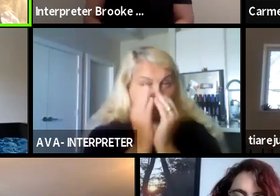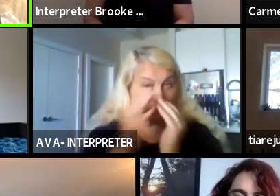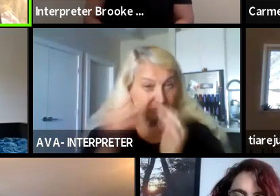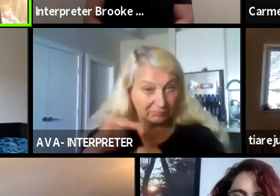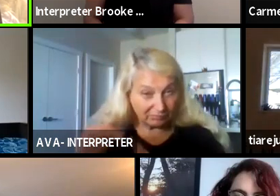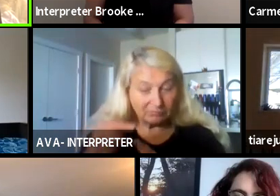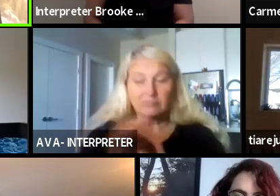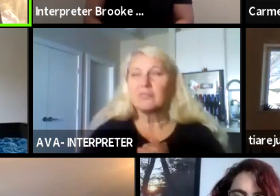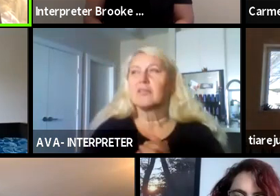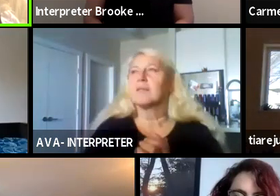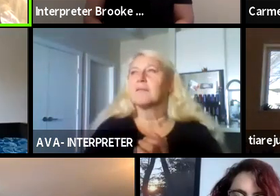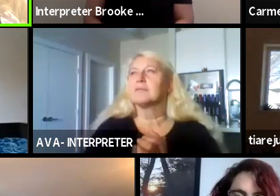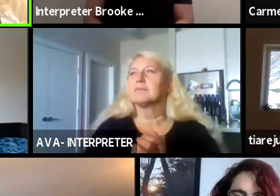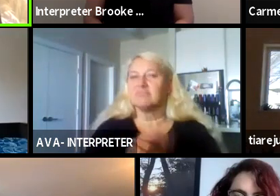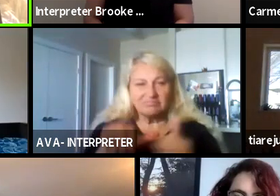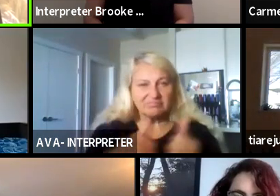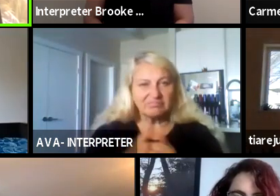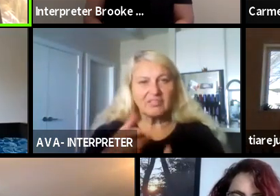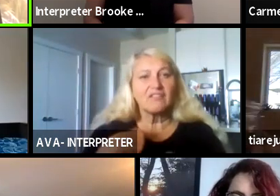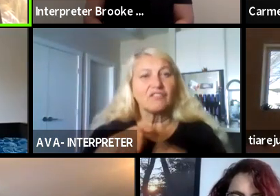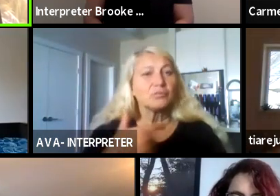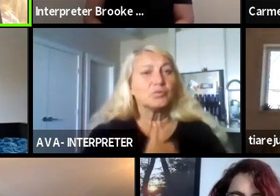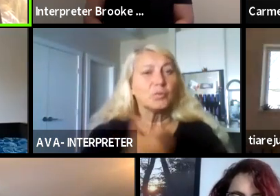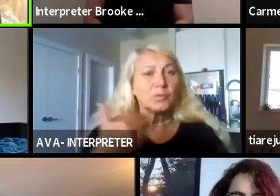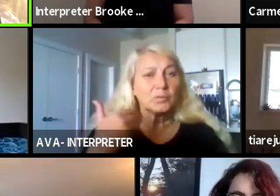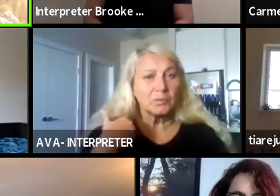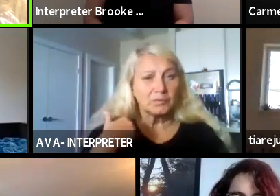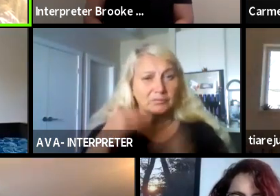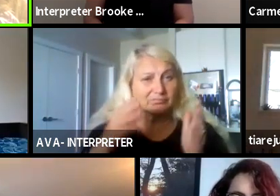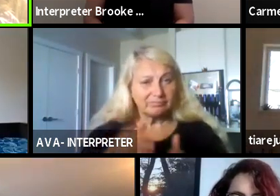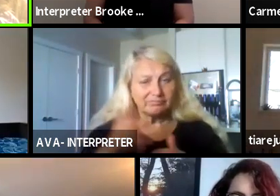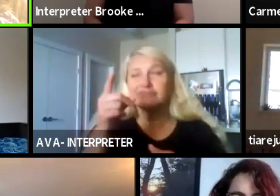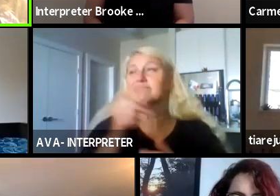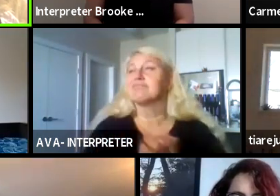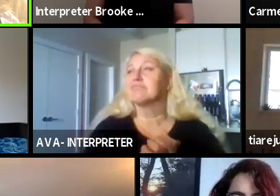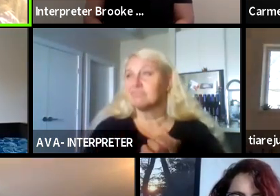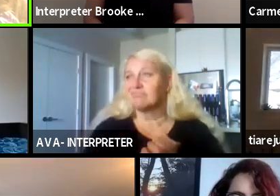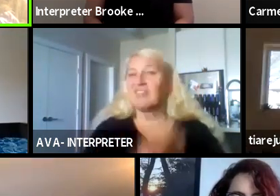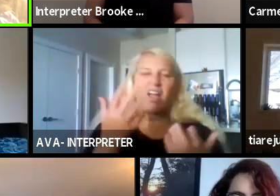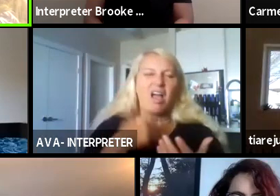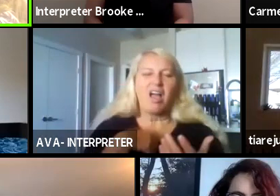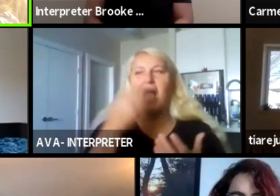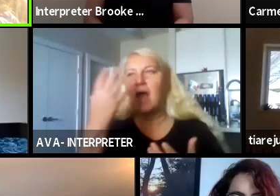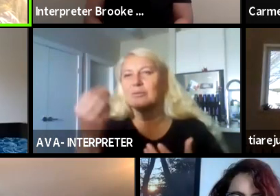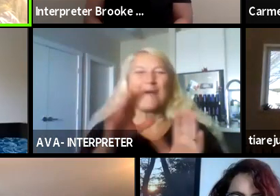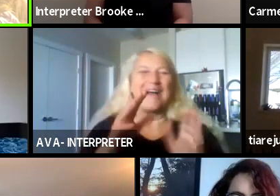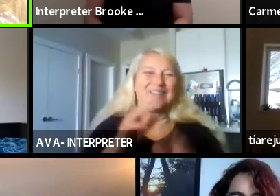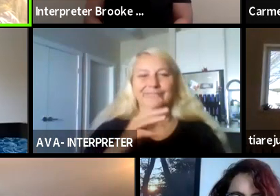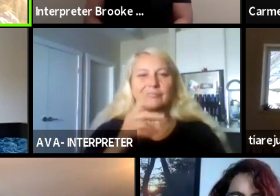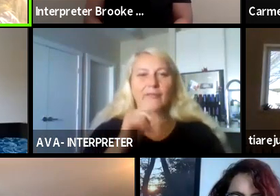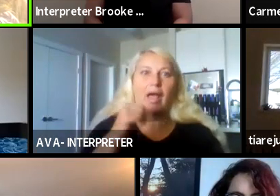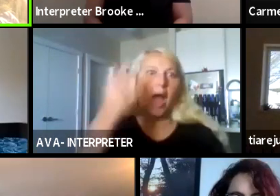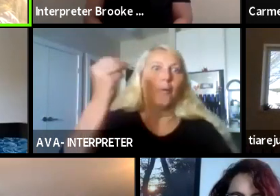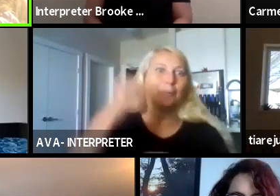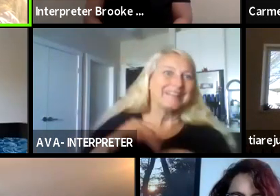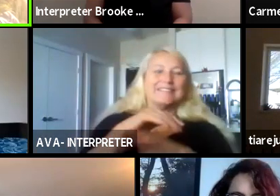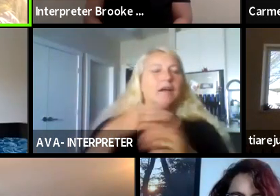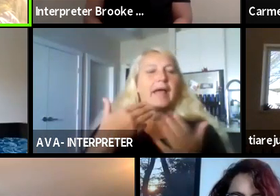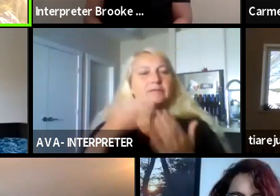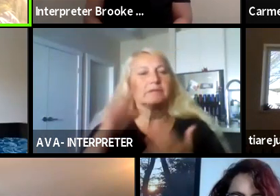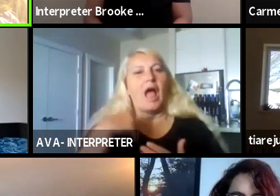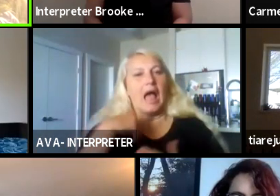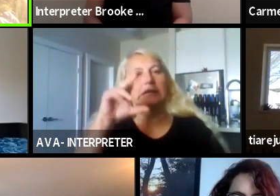already mentioned I'm from Tikaronto. I was spending today kind of out, not out and about, you know, none of us are really out and about, but I left the house today.